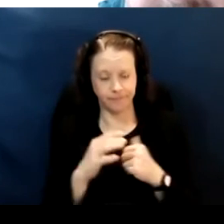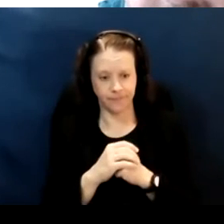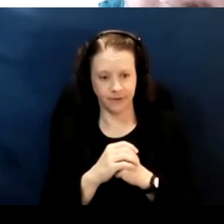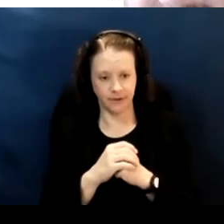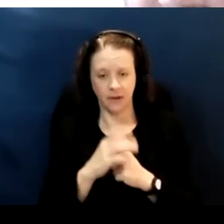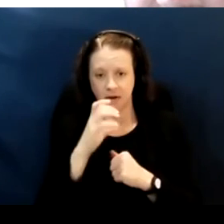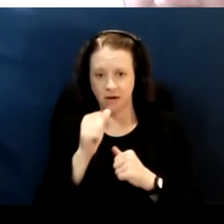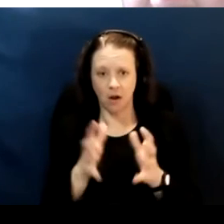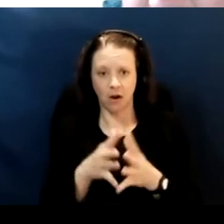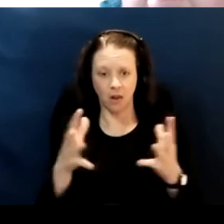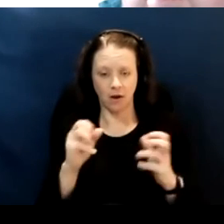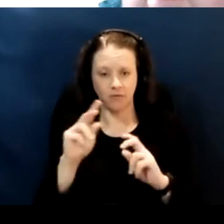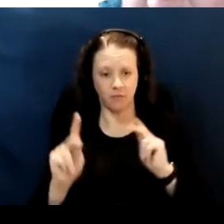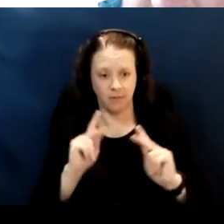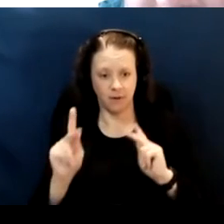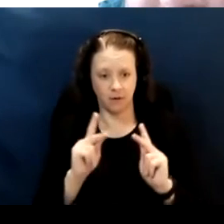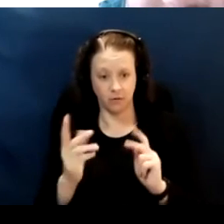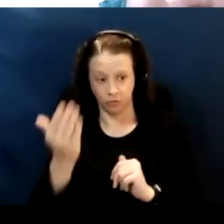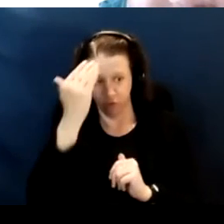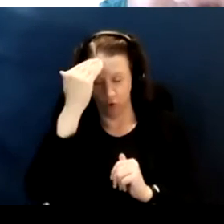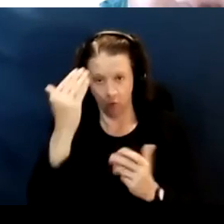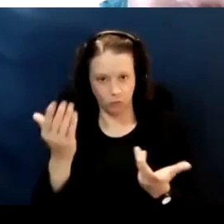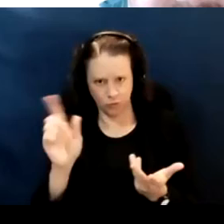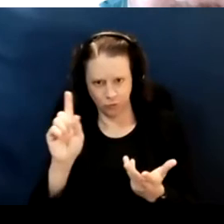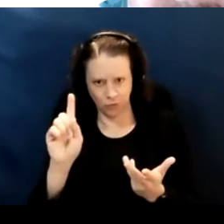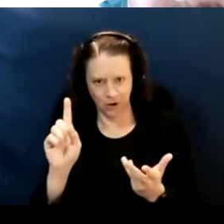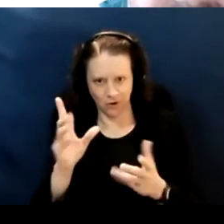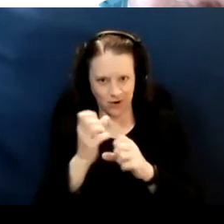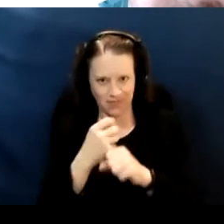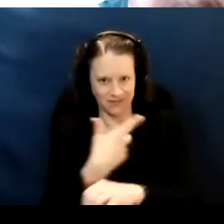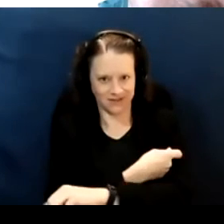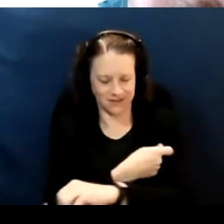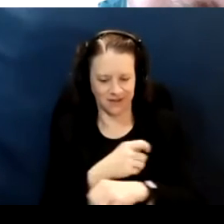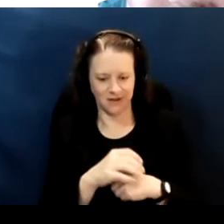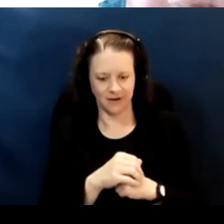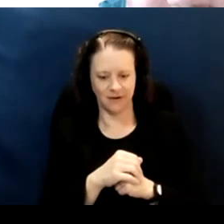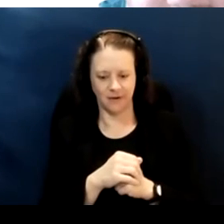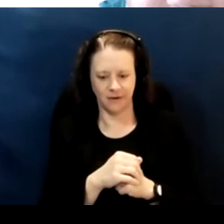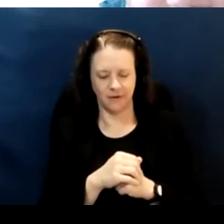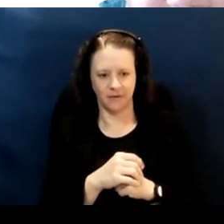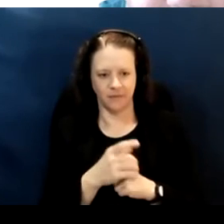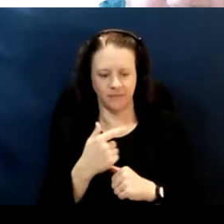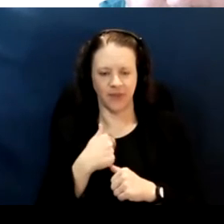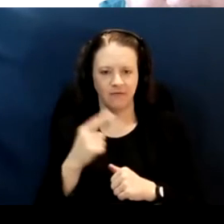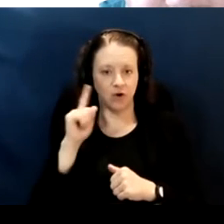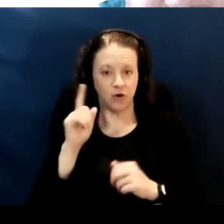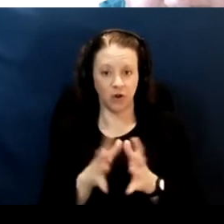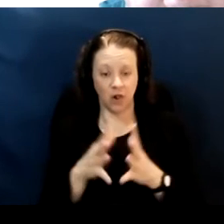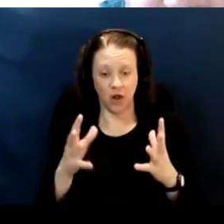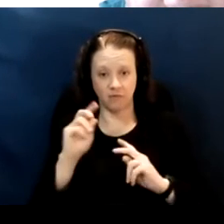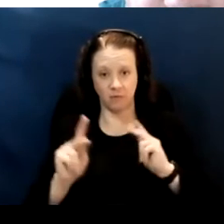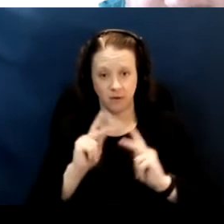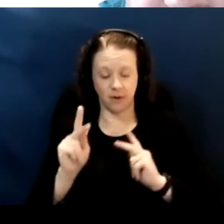not a lot of people like know where to get it. And I heard a lot of people